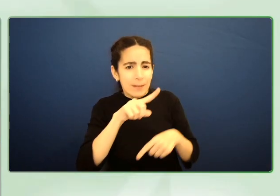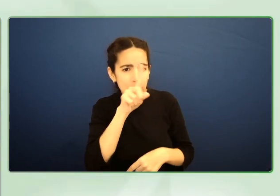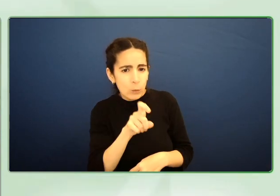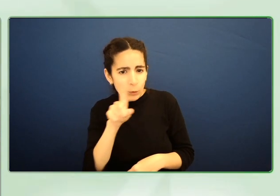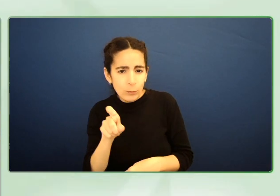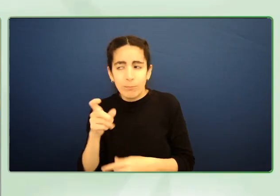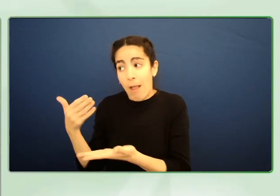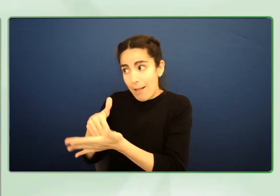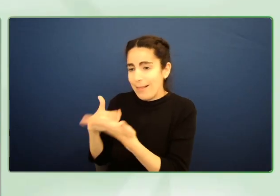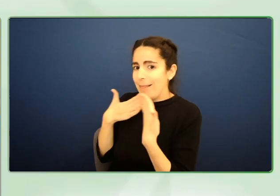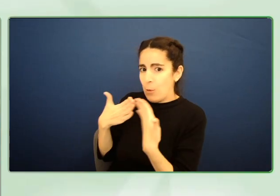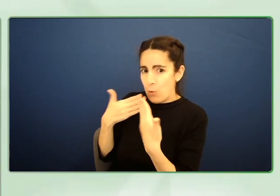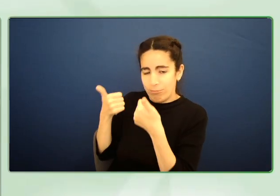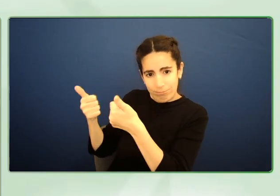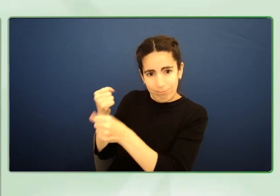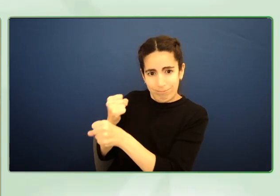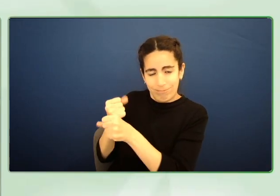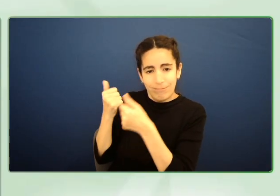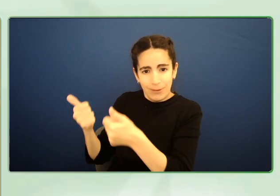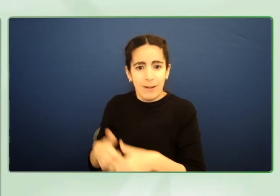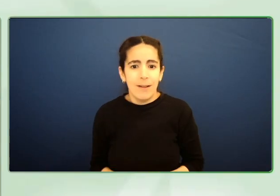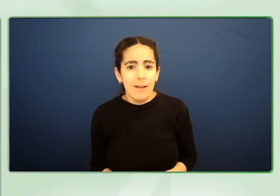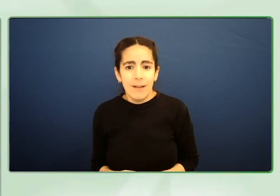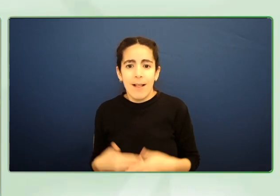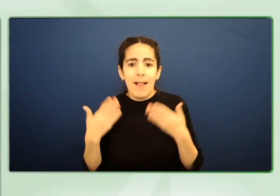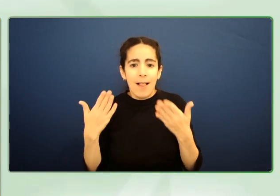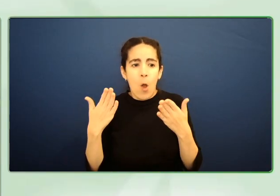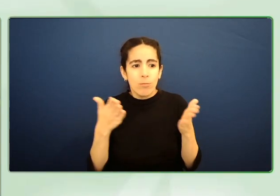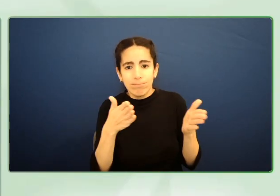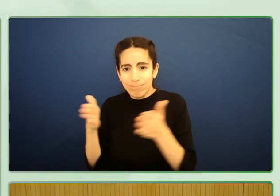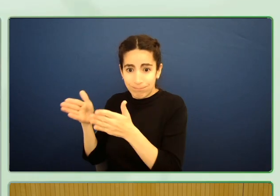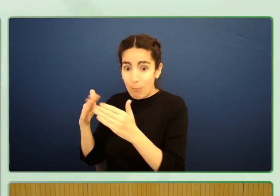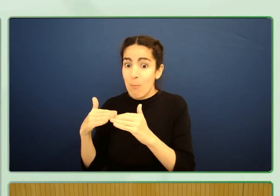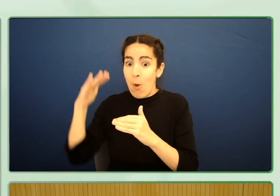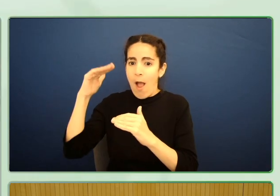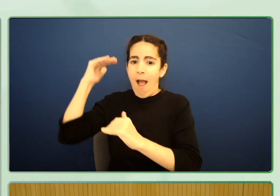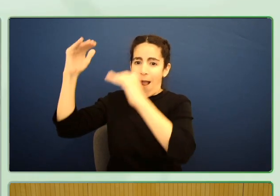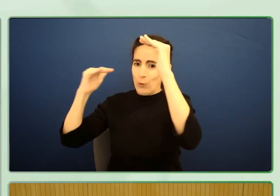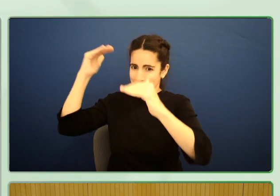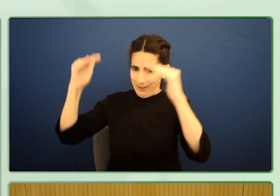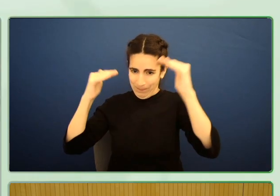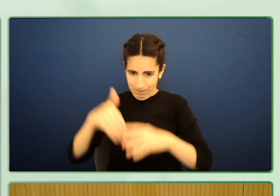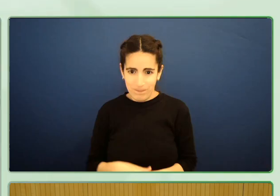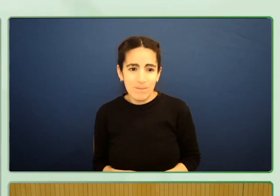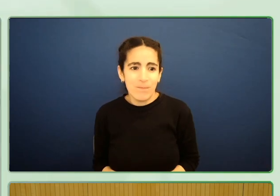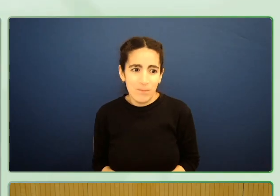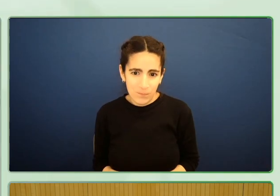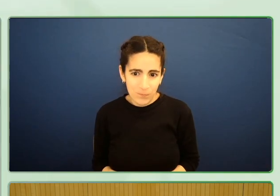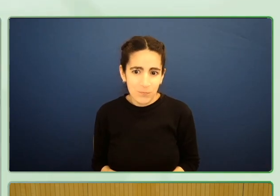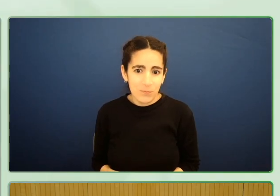Melissa, we're going to transition to adults, I think, yeah? Because, Sorry. the clicker, please.